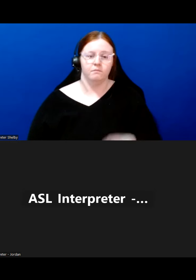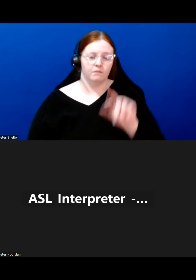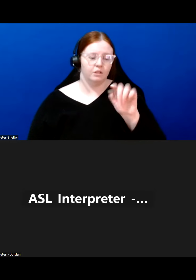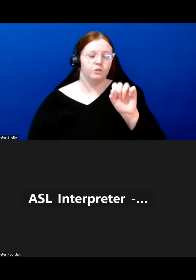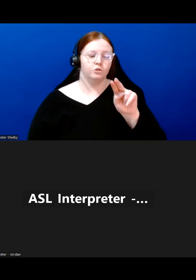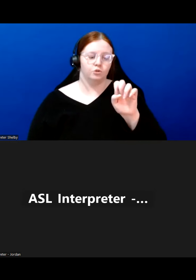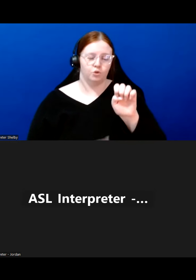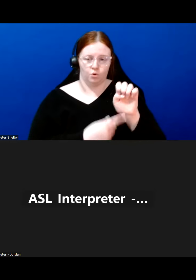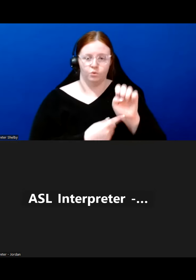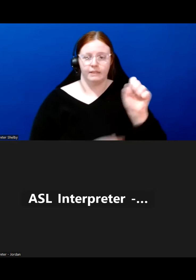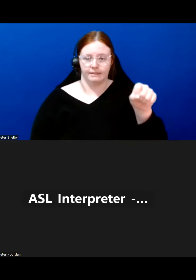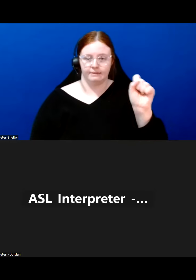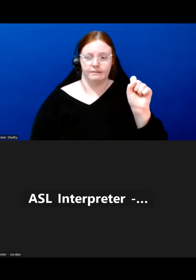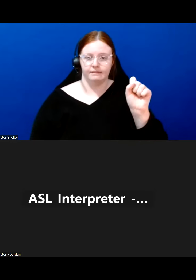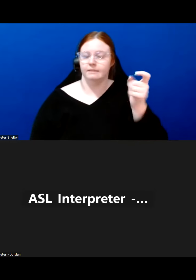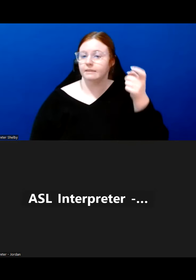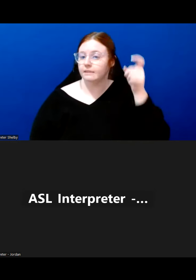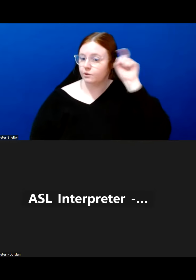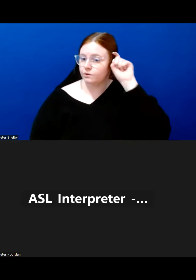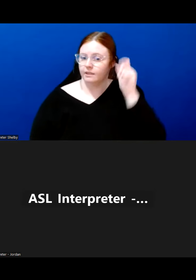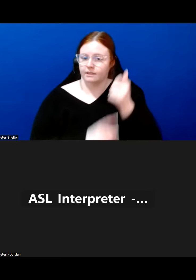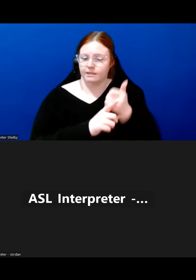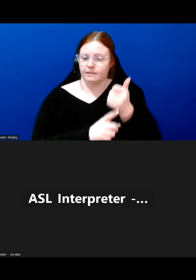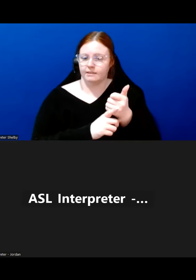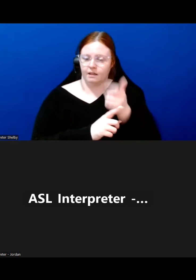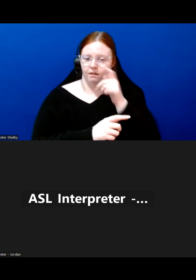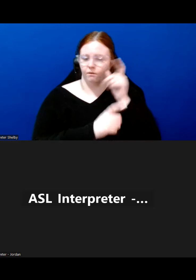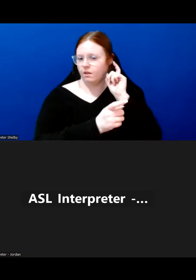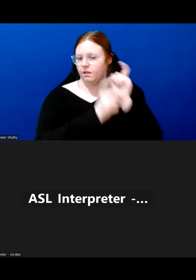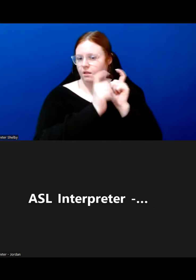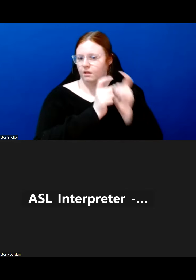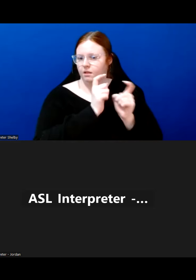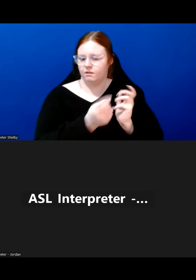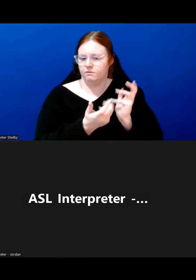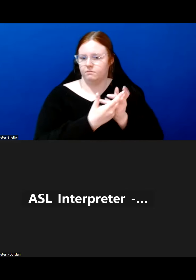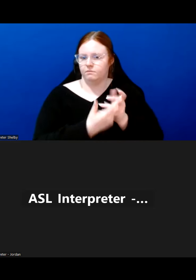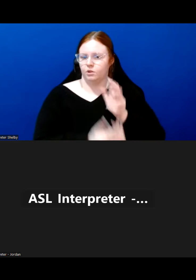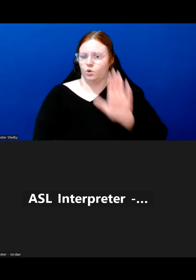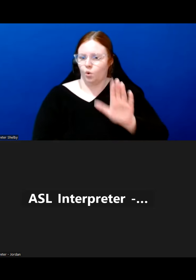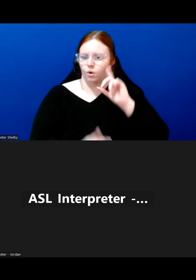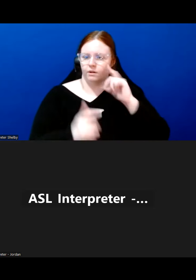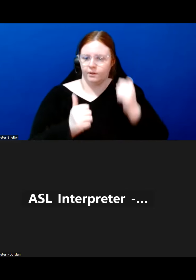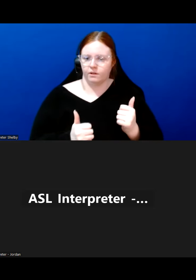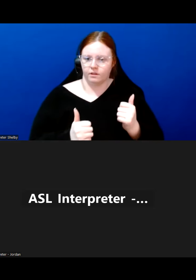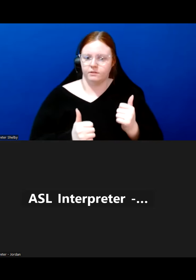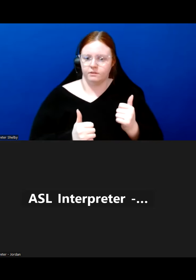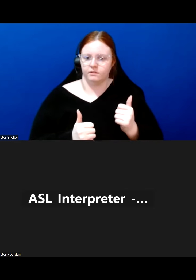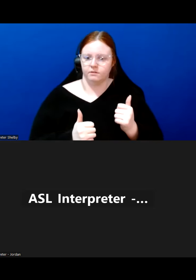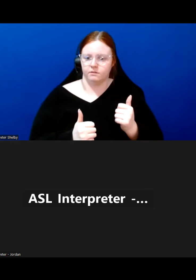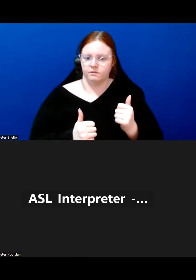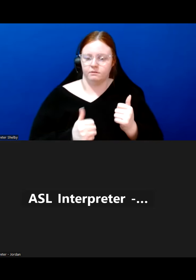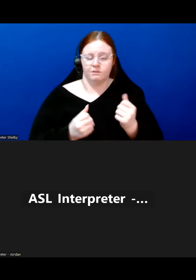So a hearing aid is tuned to an individual's specific degree of hearing loss. And there are so